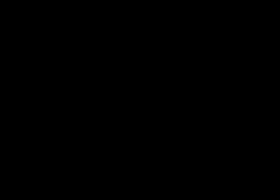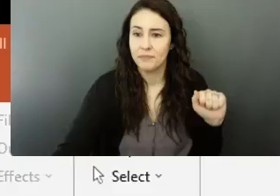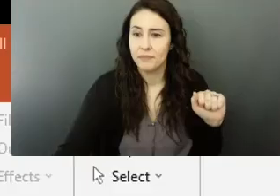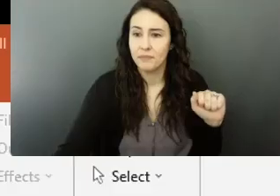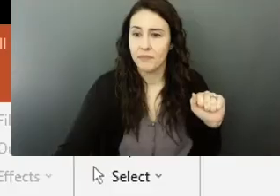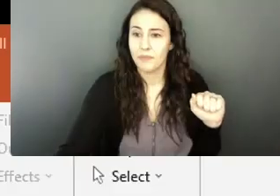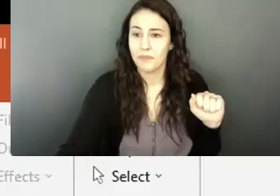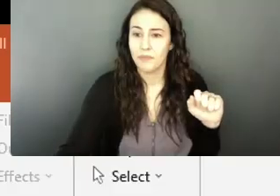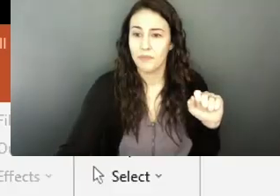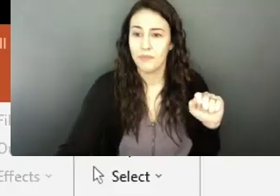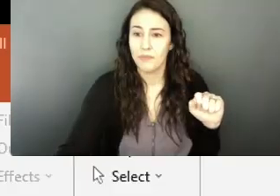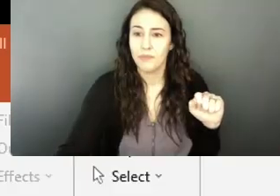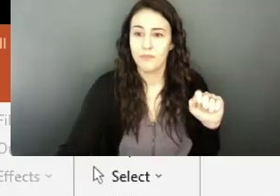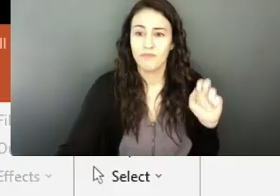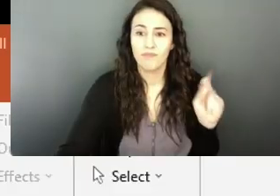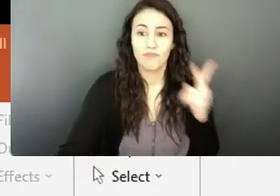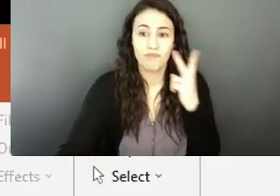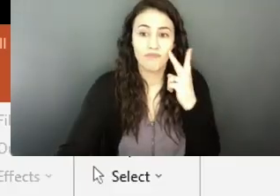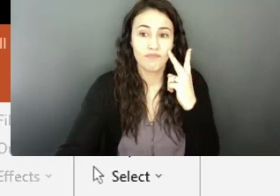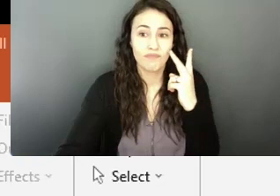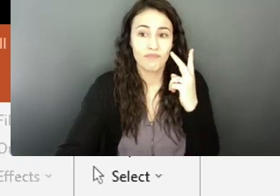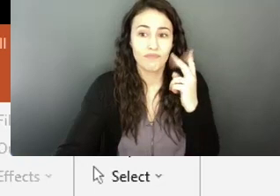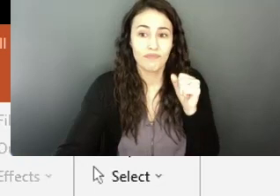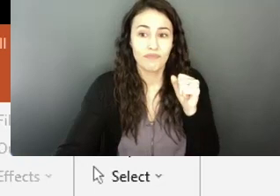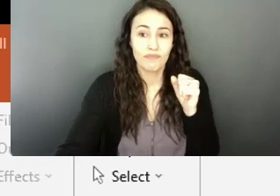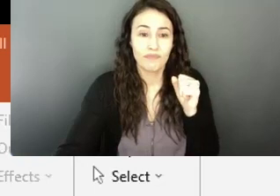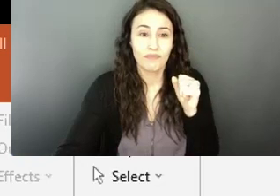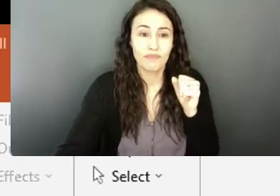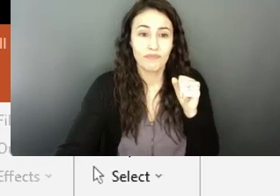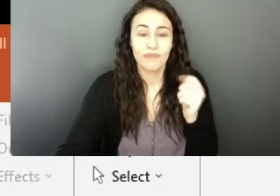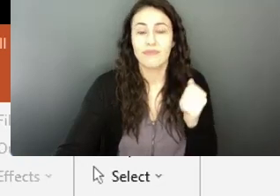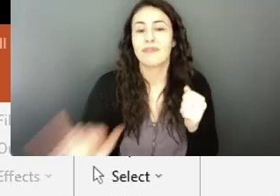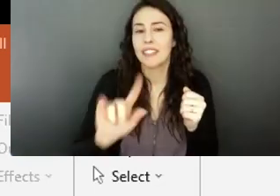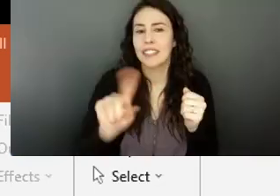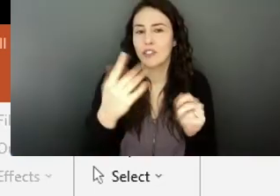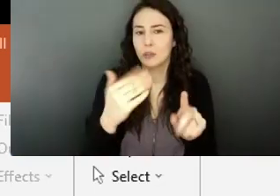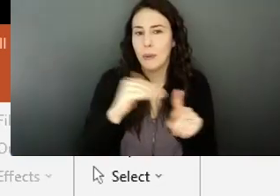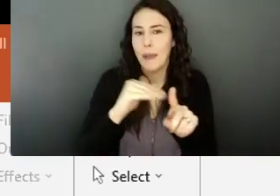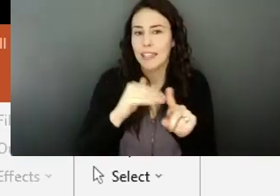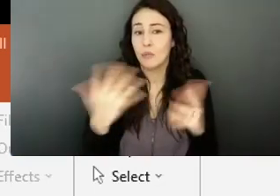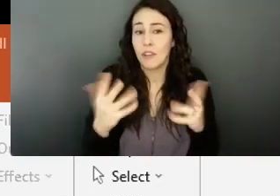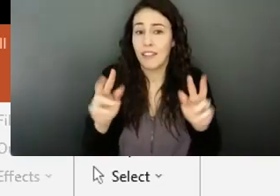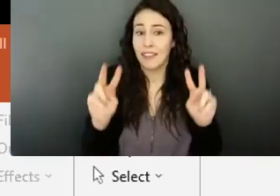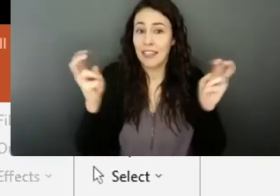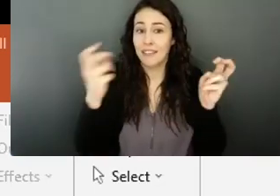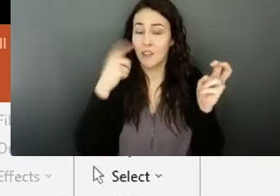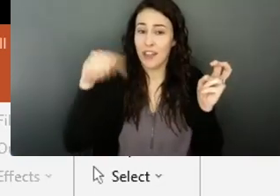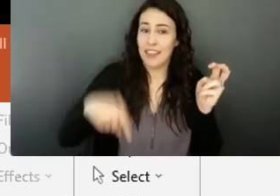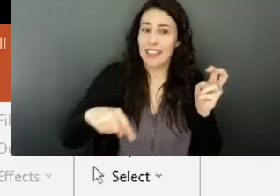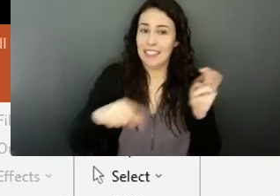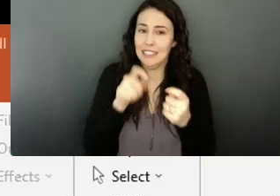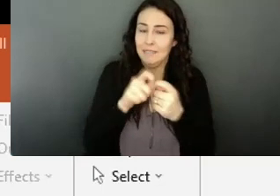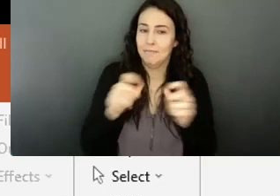Okay, let's see if you can see that. That's just a reminder of the theme for this particular symposium